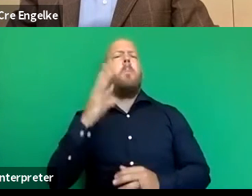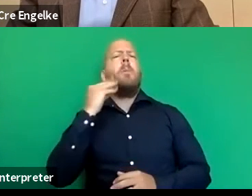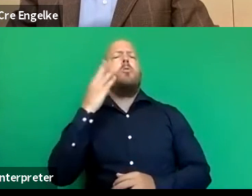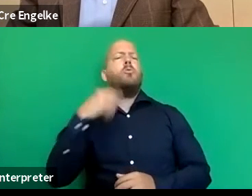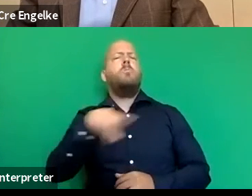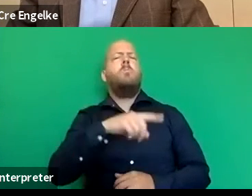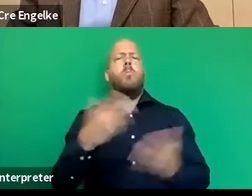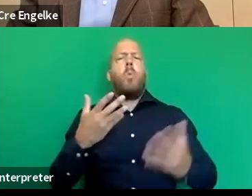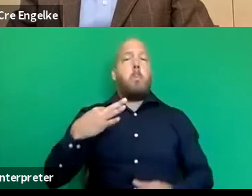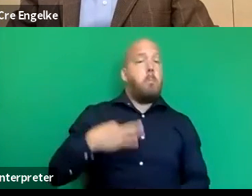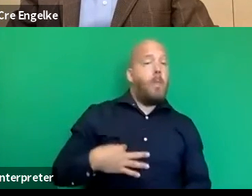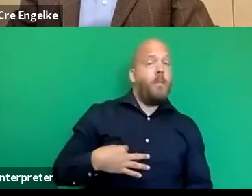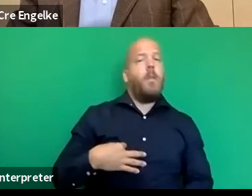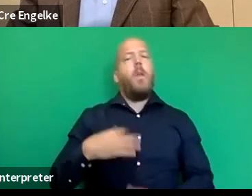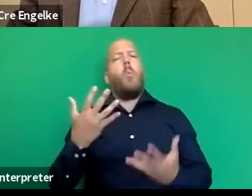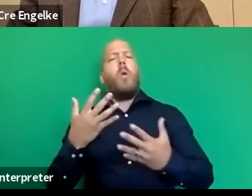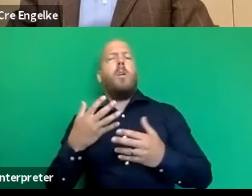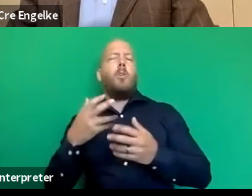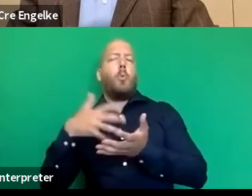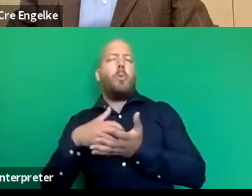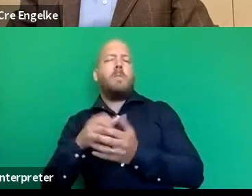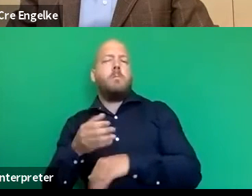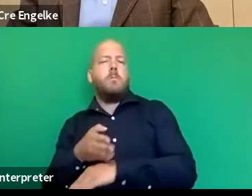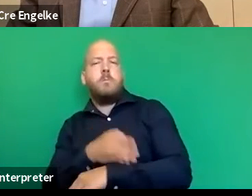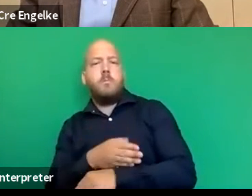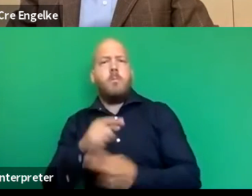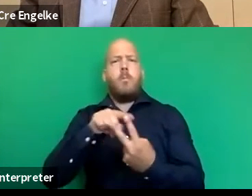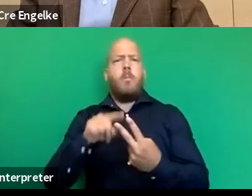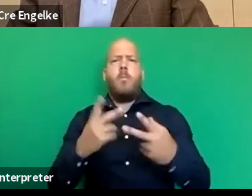using automatic speech recognition with IP-CTS?